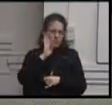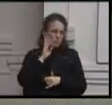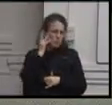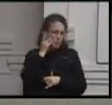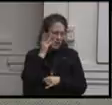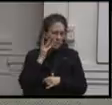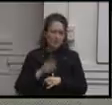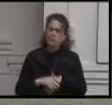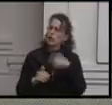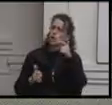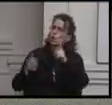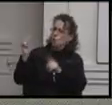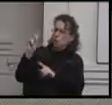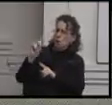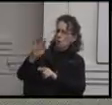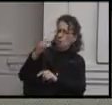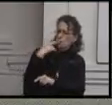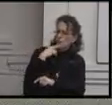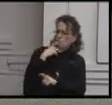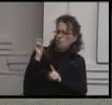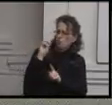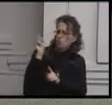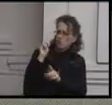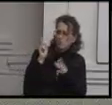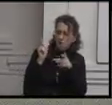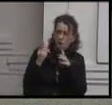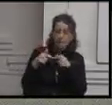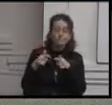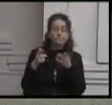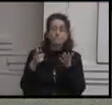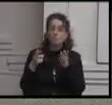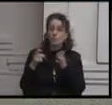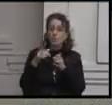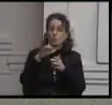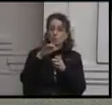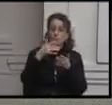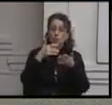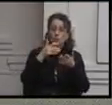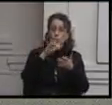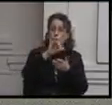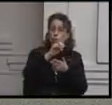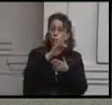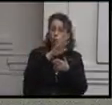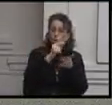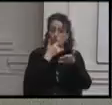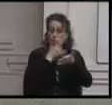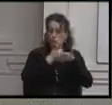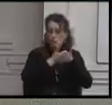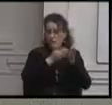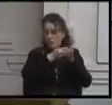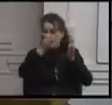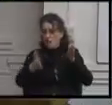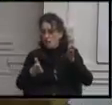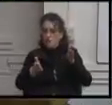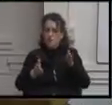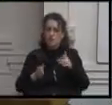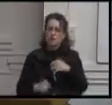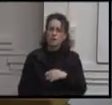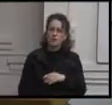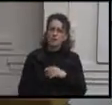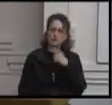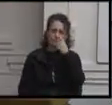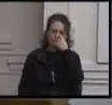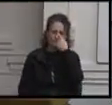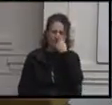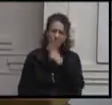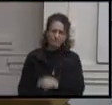Which building is it going to be? Which is it right next to the yoga or the? No, it's I don't know how to